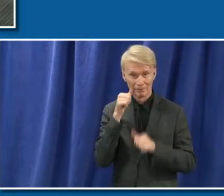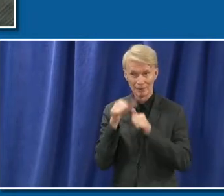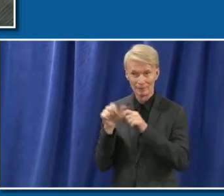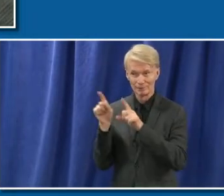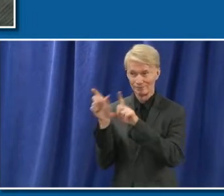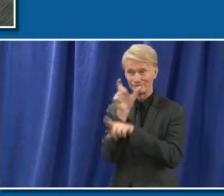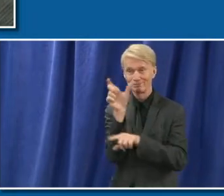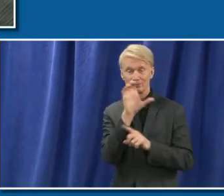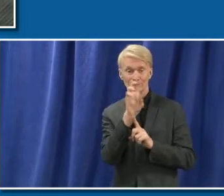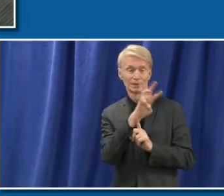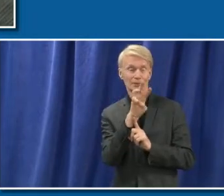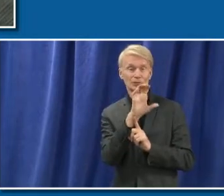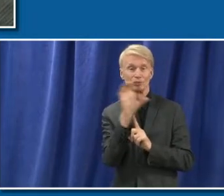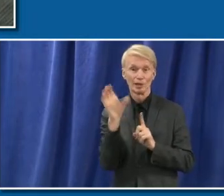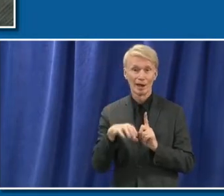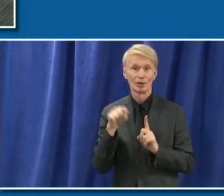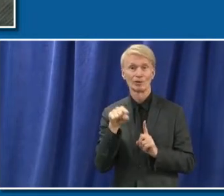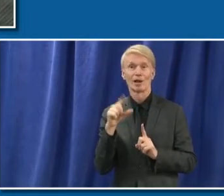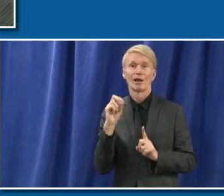the